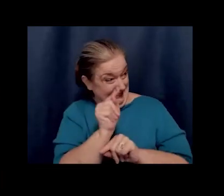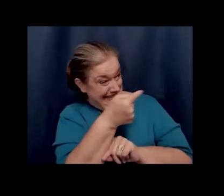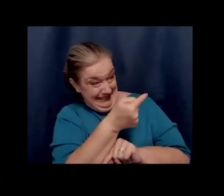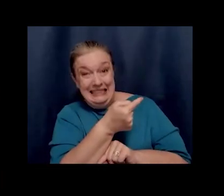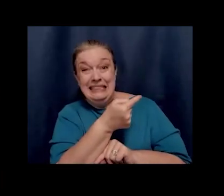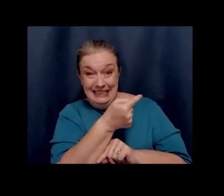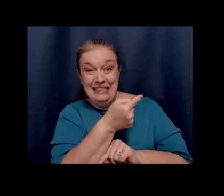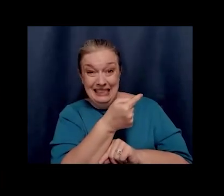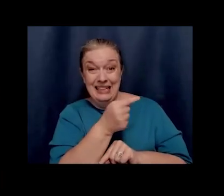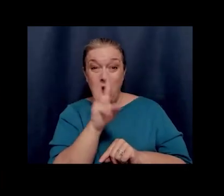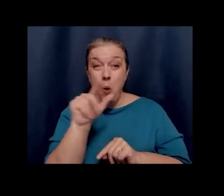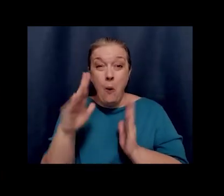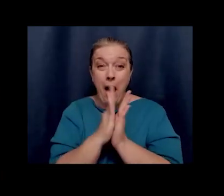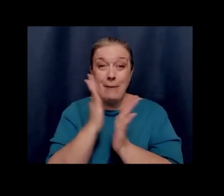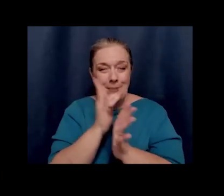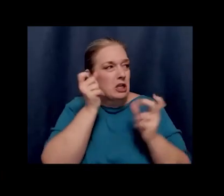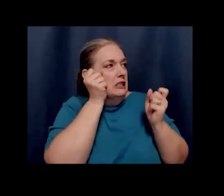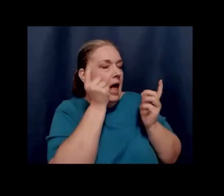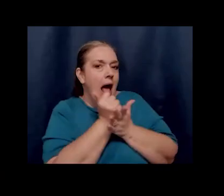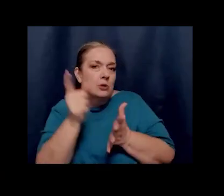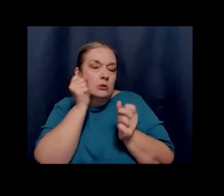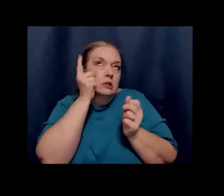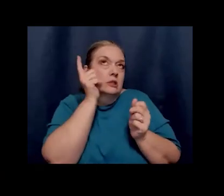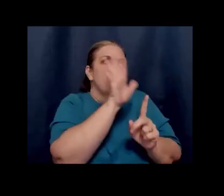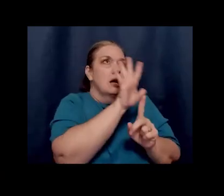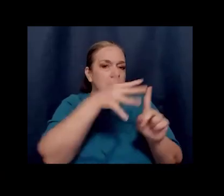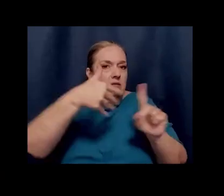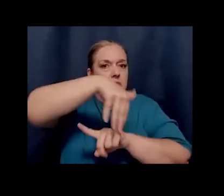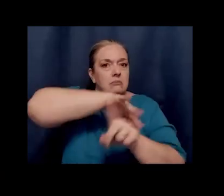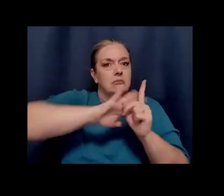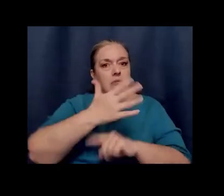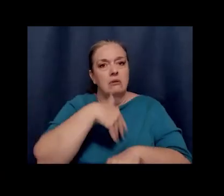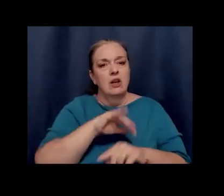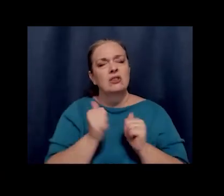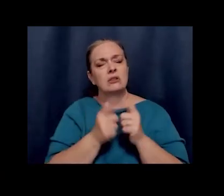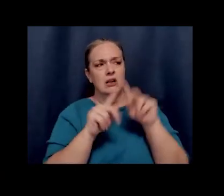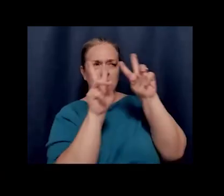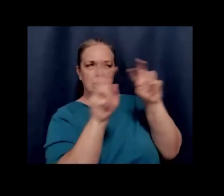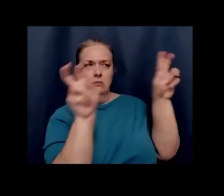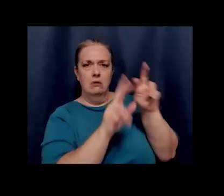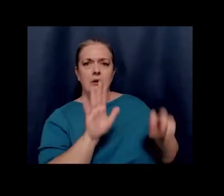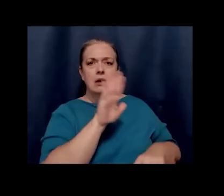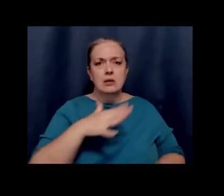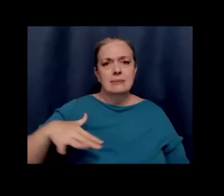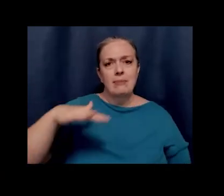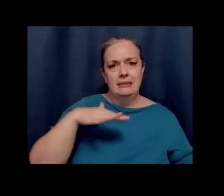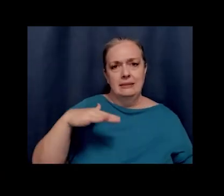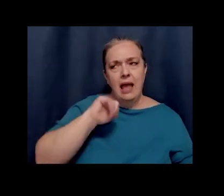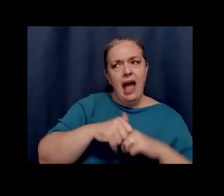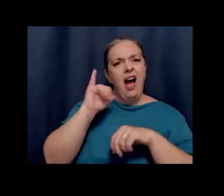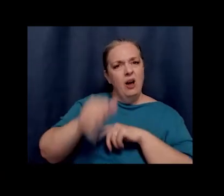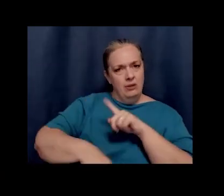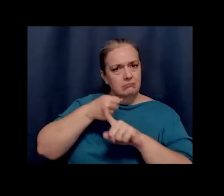also begin then to discern the composing of objects that often occurs as an extension of what happens in the studio,